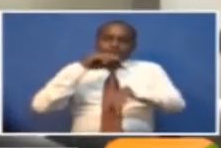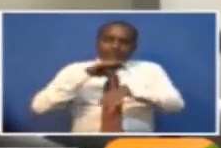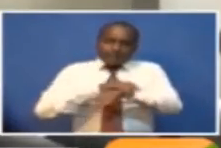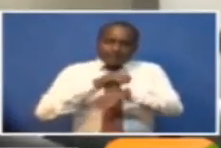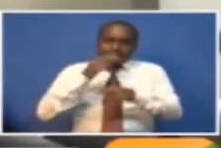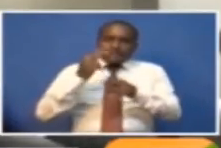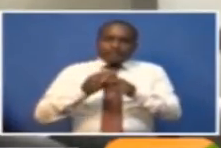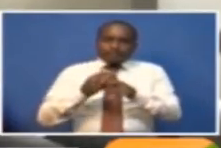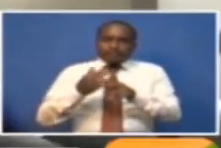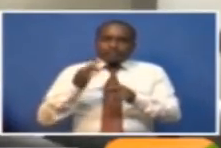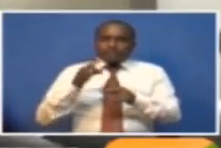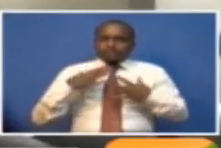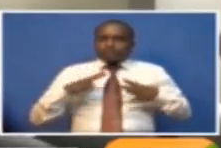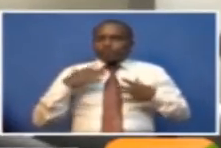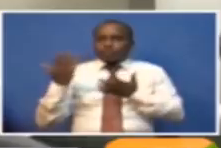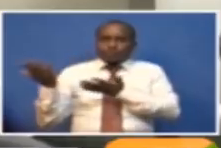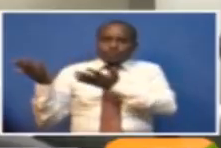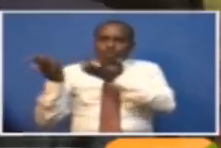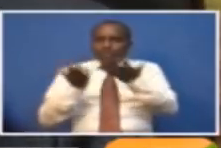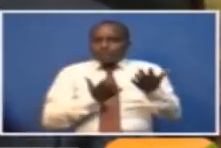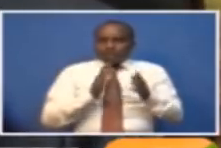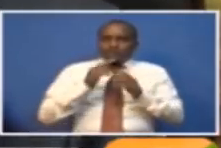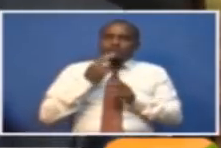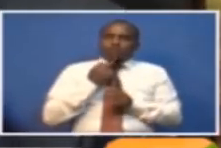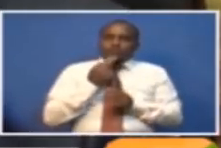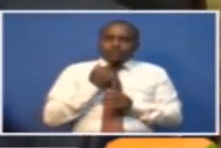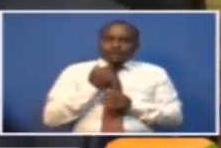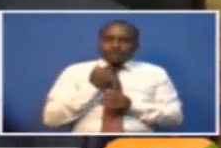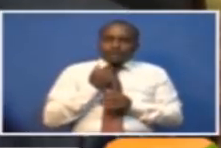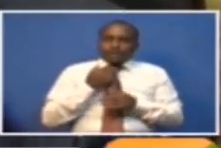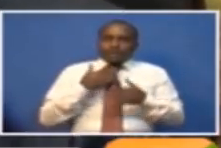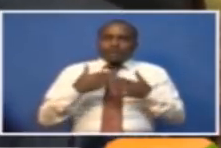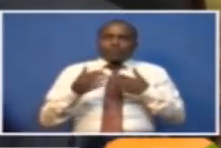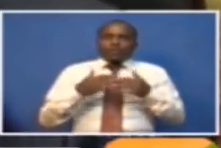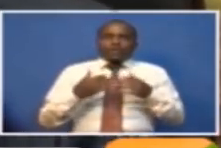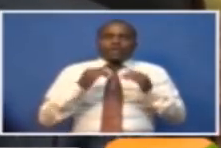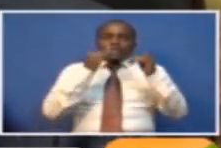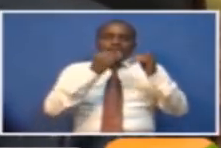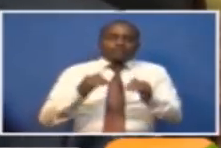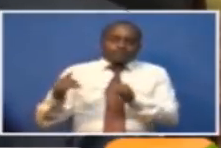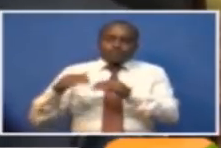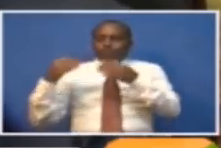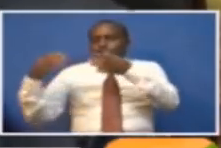sugar importers, whether they are millers or individuals, whoever